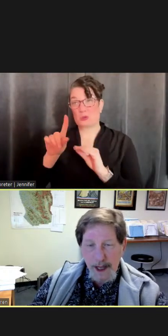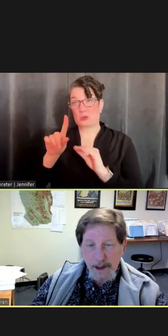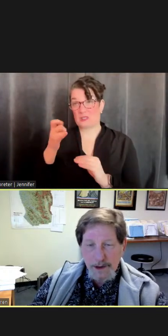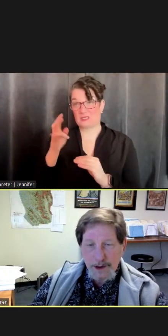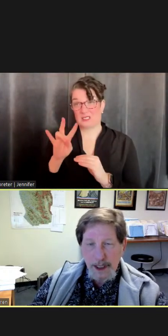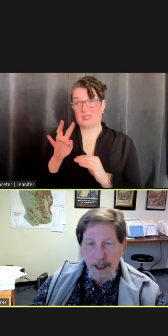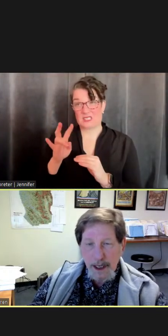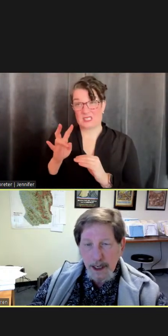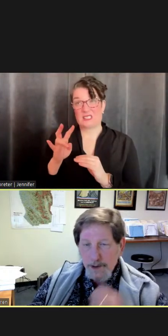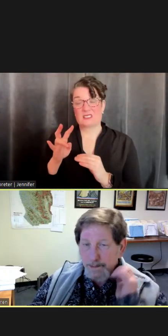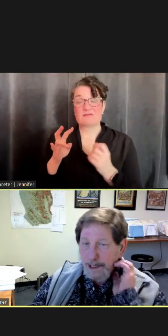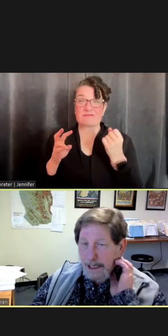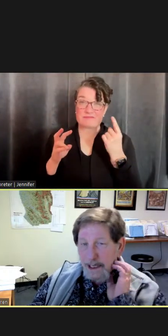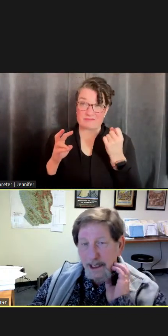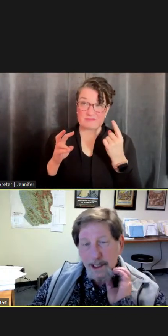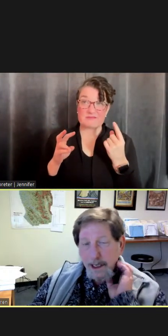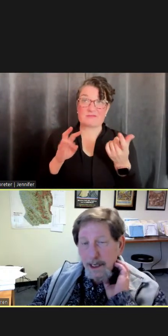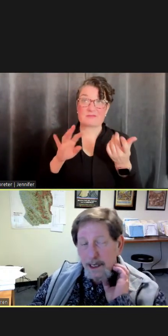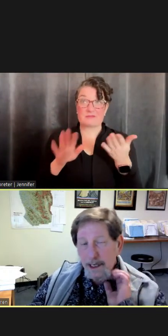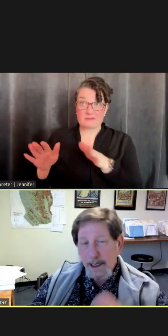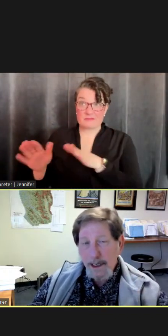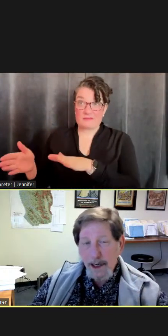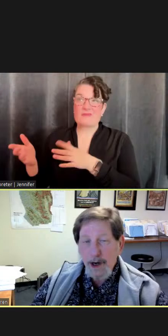always follows the peak,